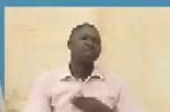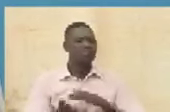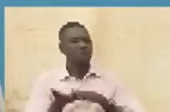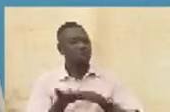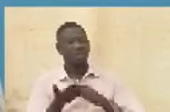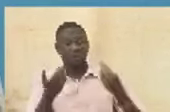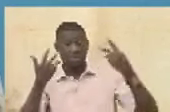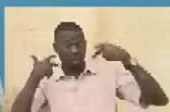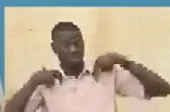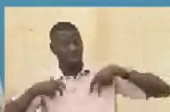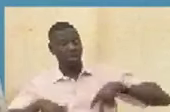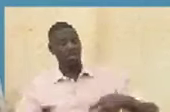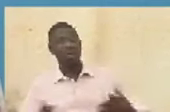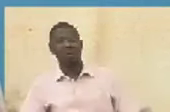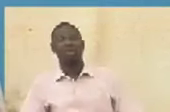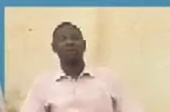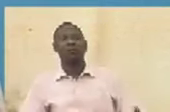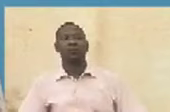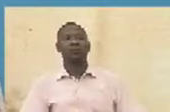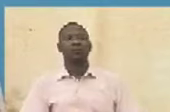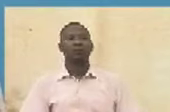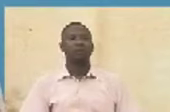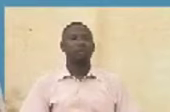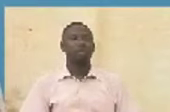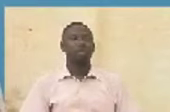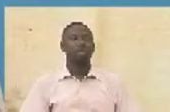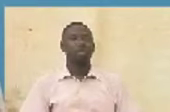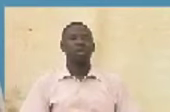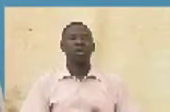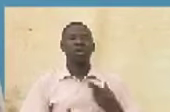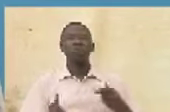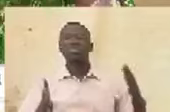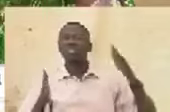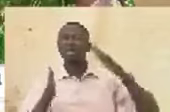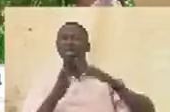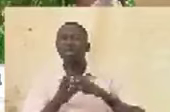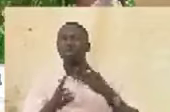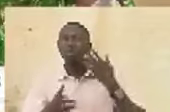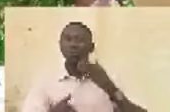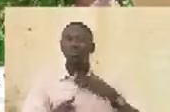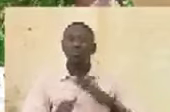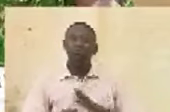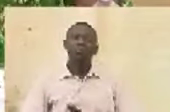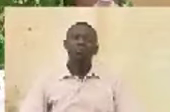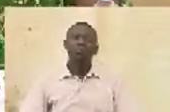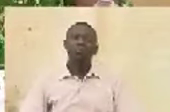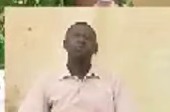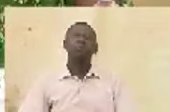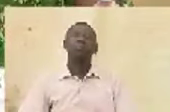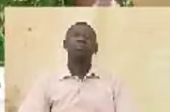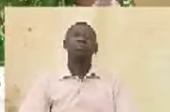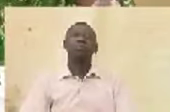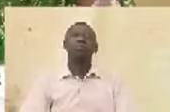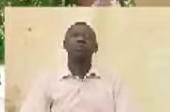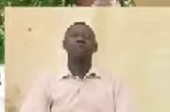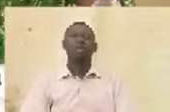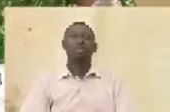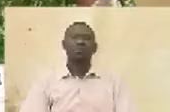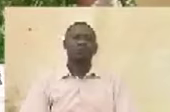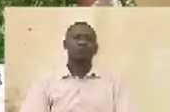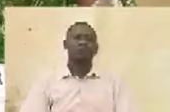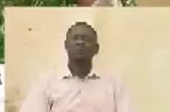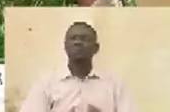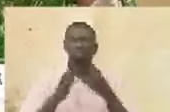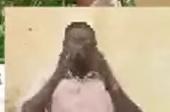body ni wata fo asumaya ta kam ta ko doro mo far manam until when you become motionless lying at